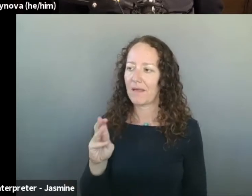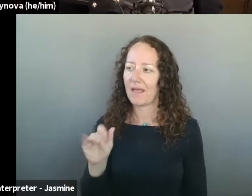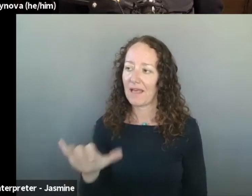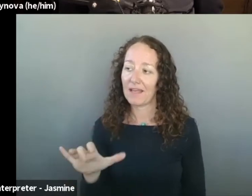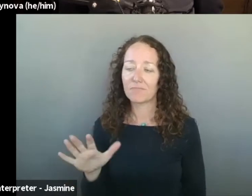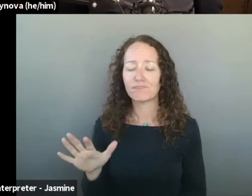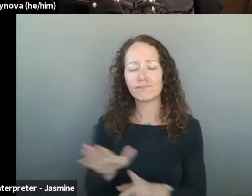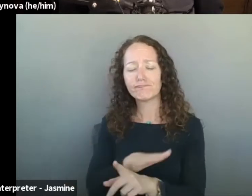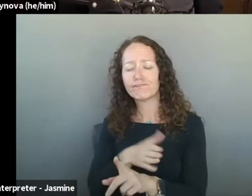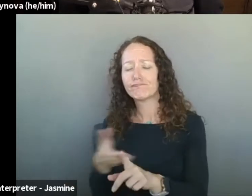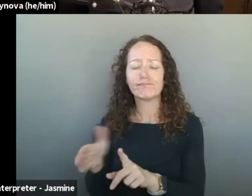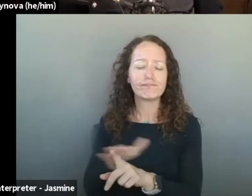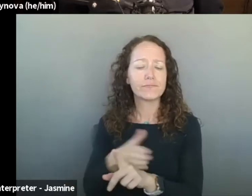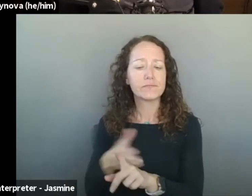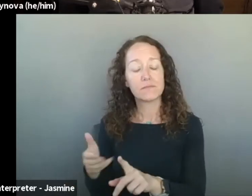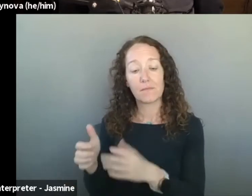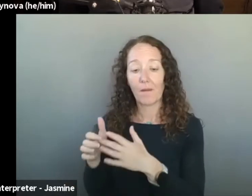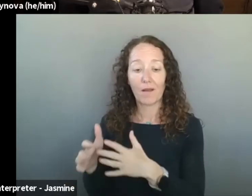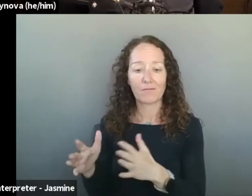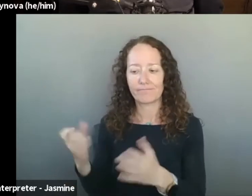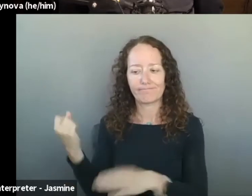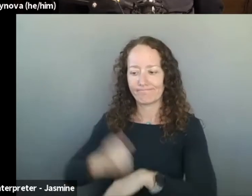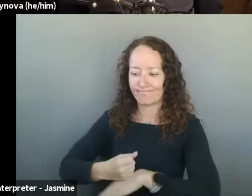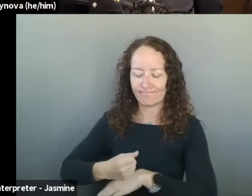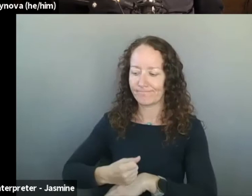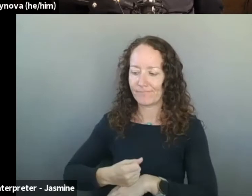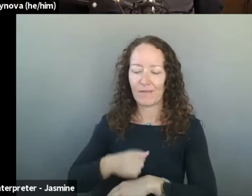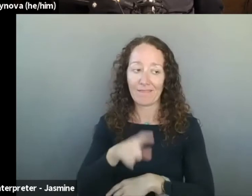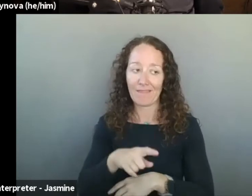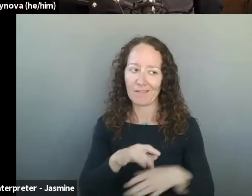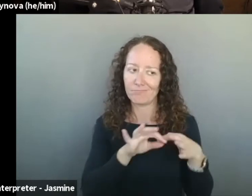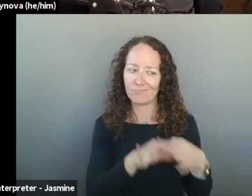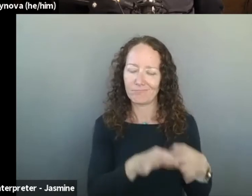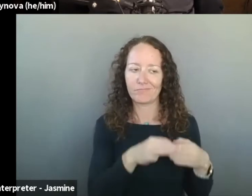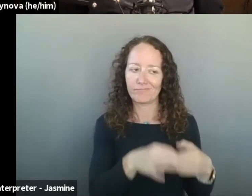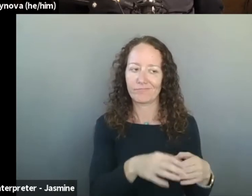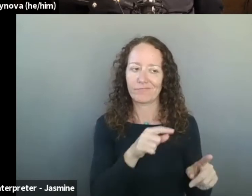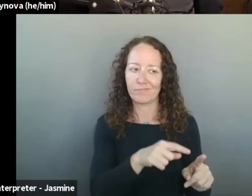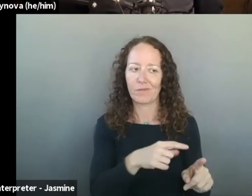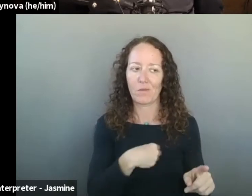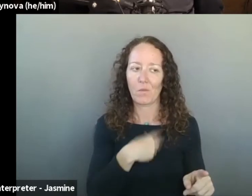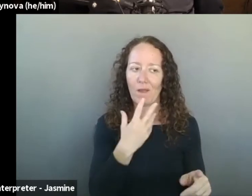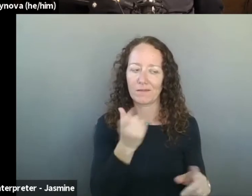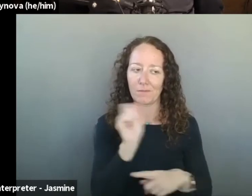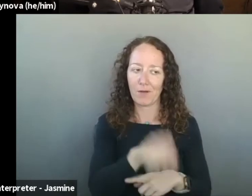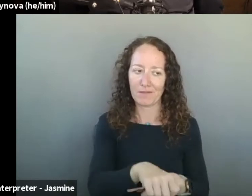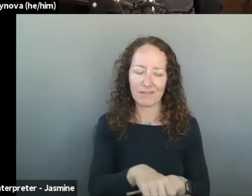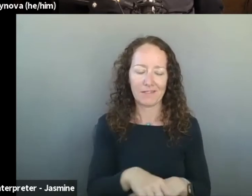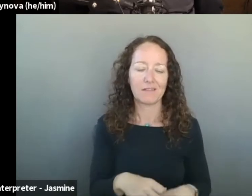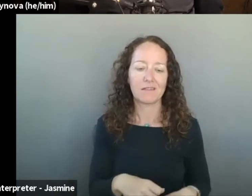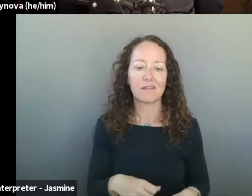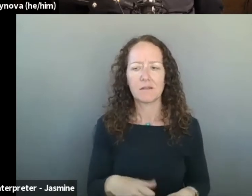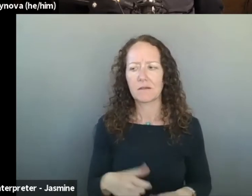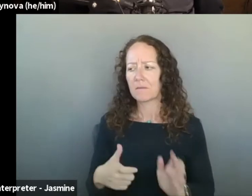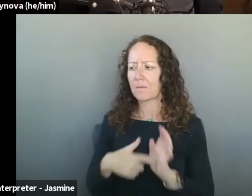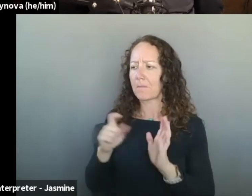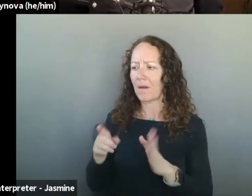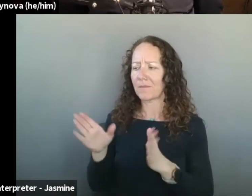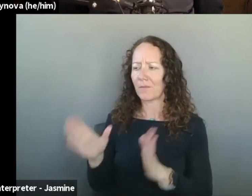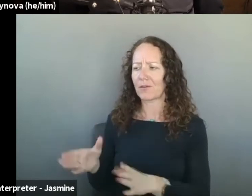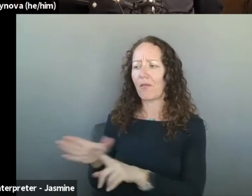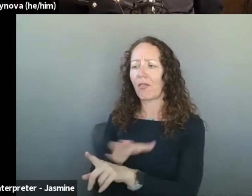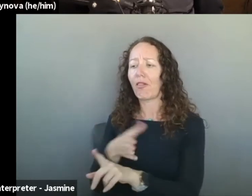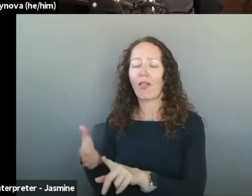goes right to white supremacy. This demand that someone be charismatic is